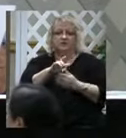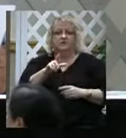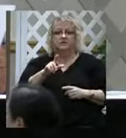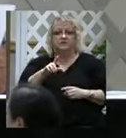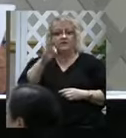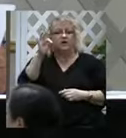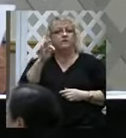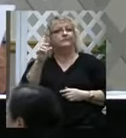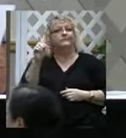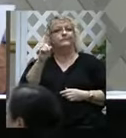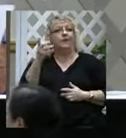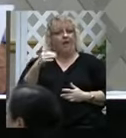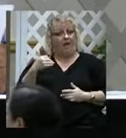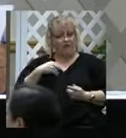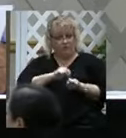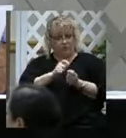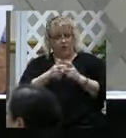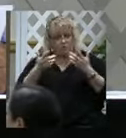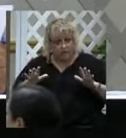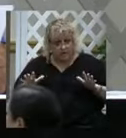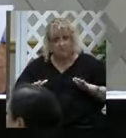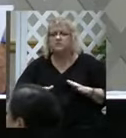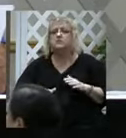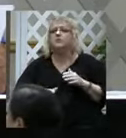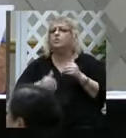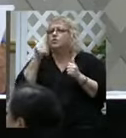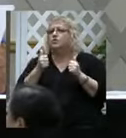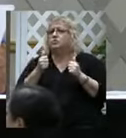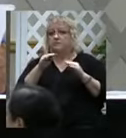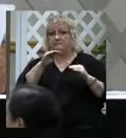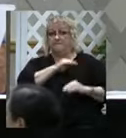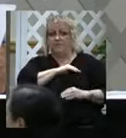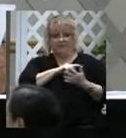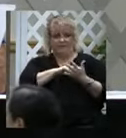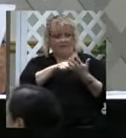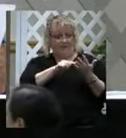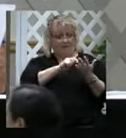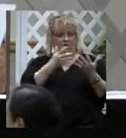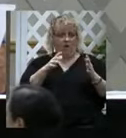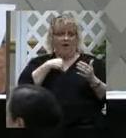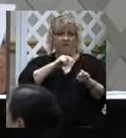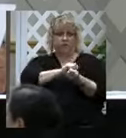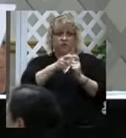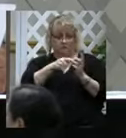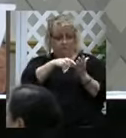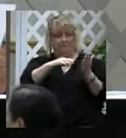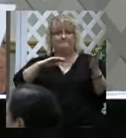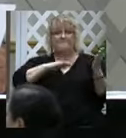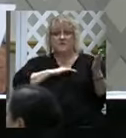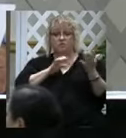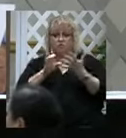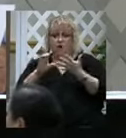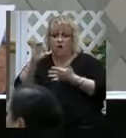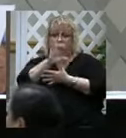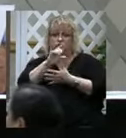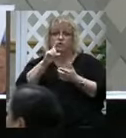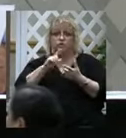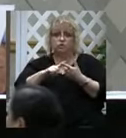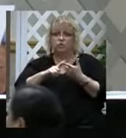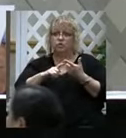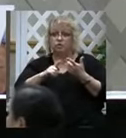out if they're already translated into which languages. Does it meet the criteria of what you're trying to accomplish in terms of where you want to be